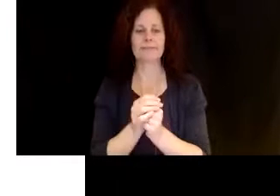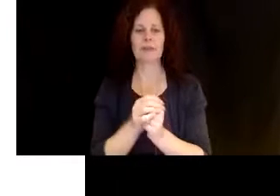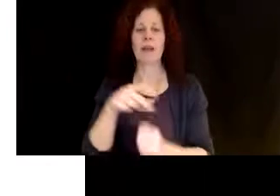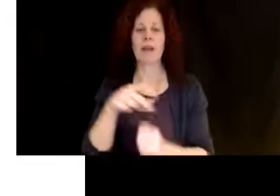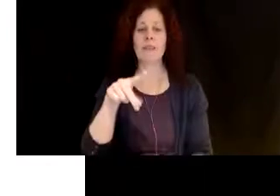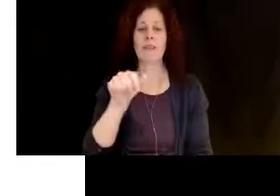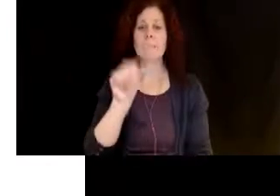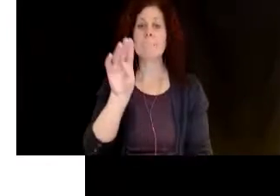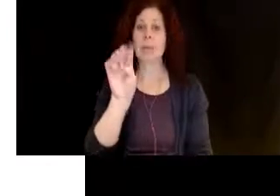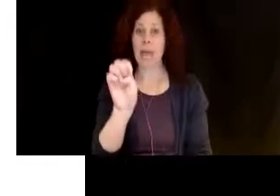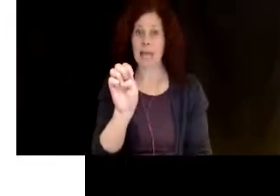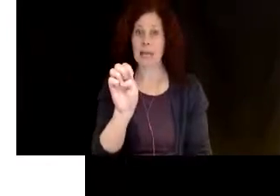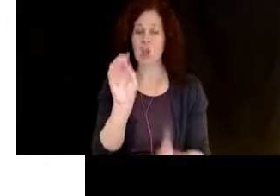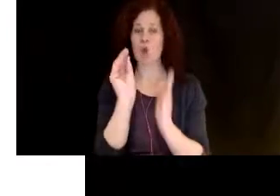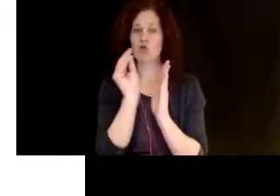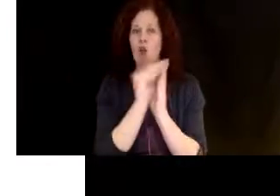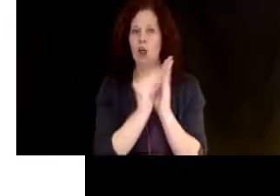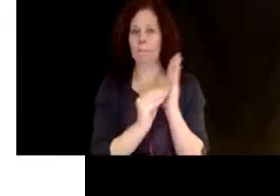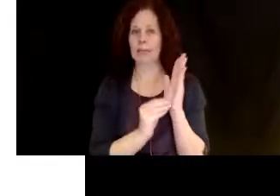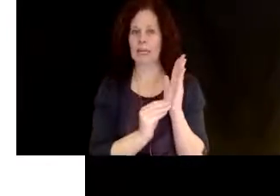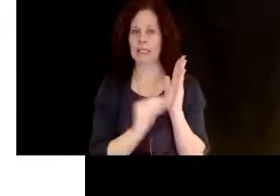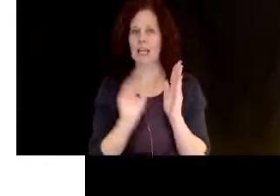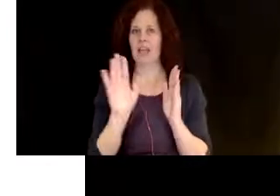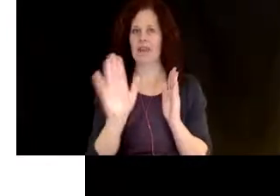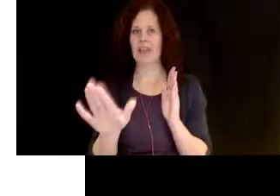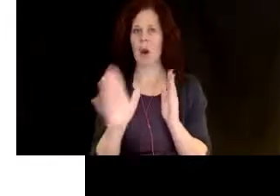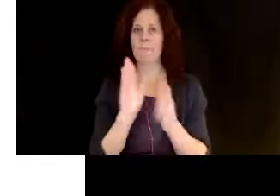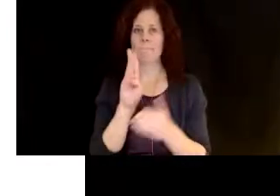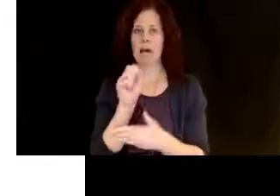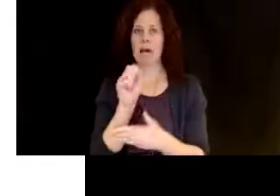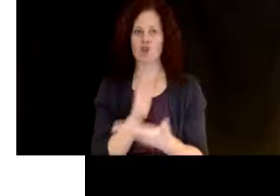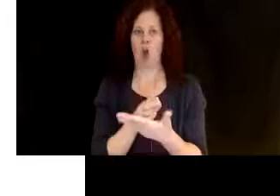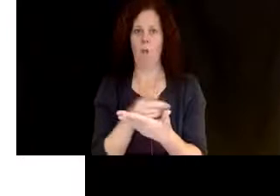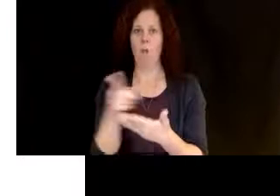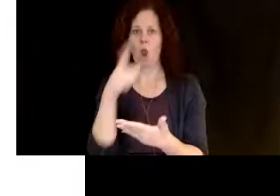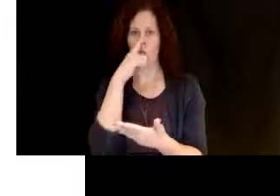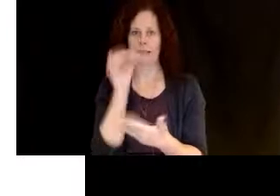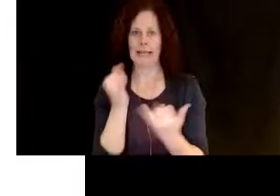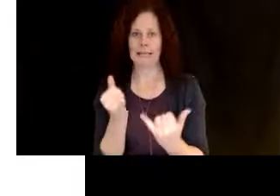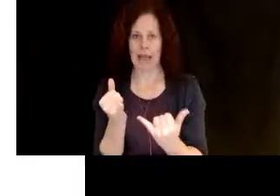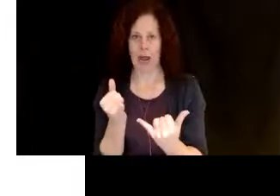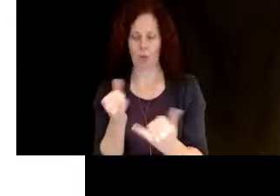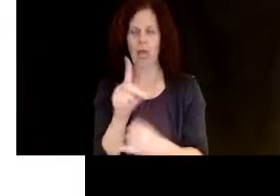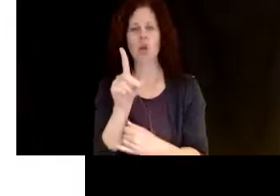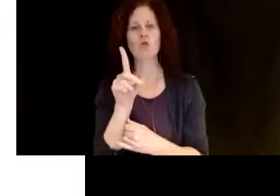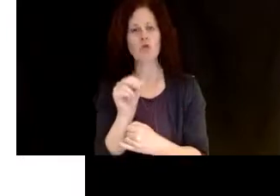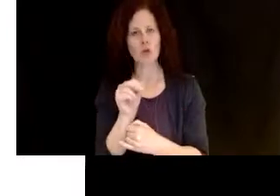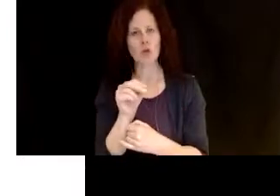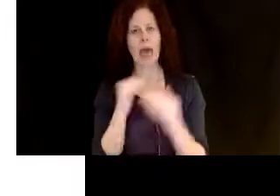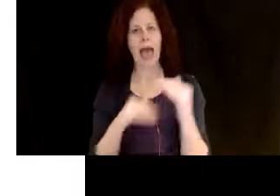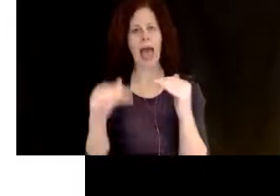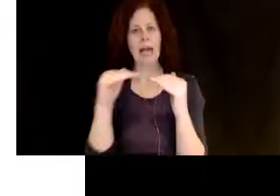document existing conditions at its stops and conduct equity and accessibility analyses so